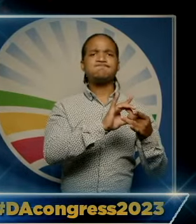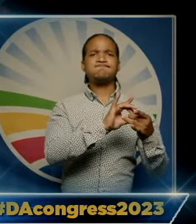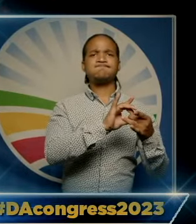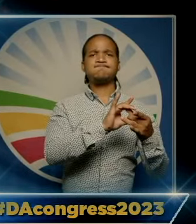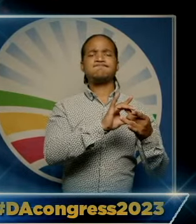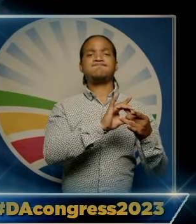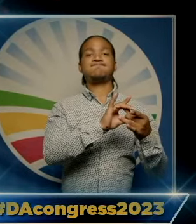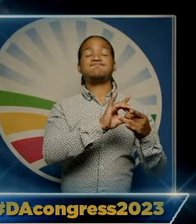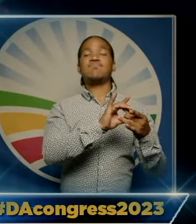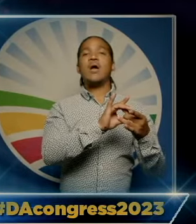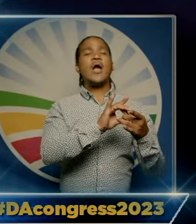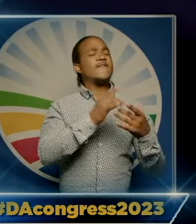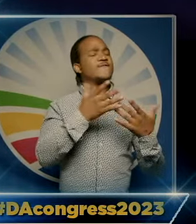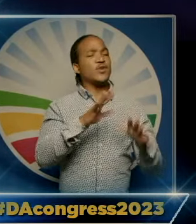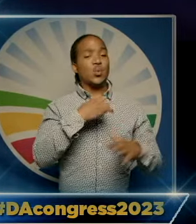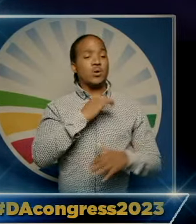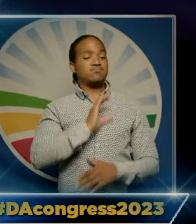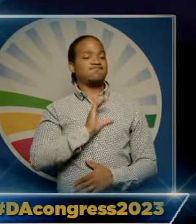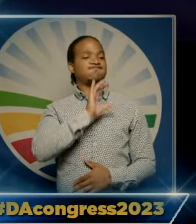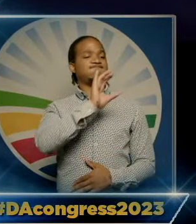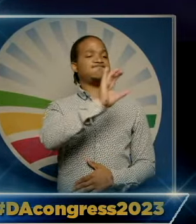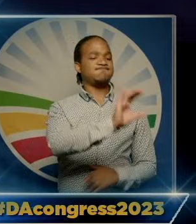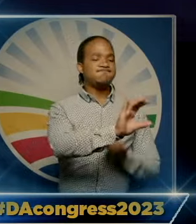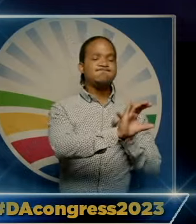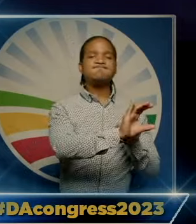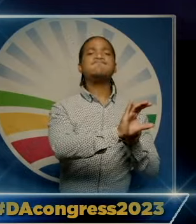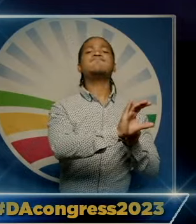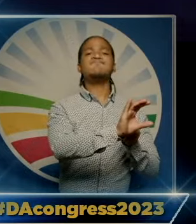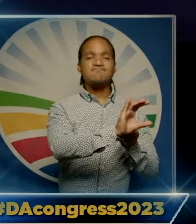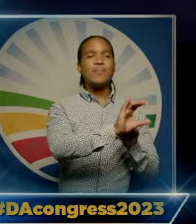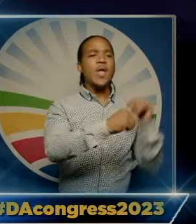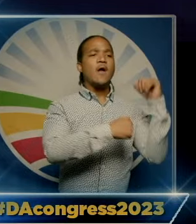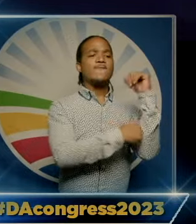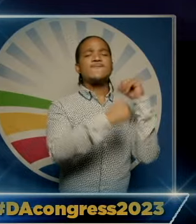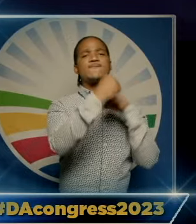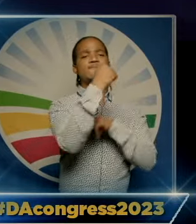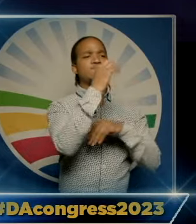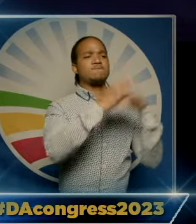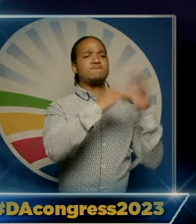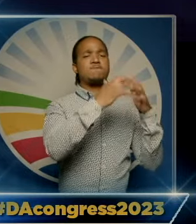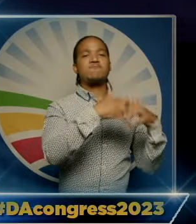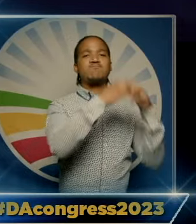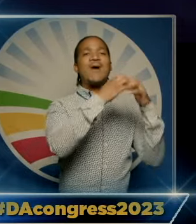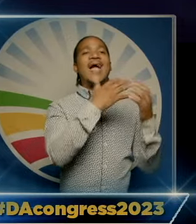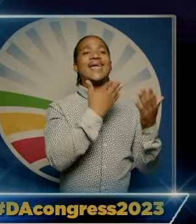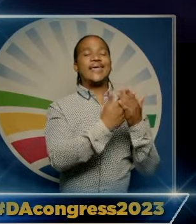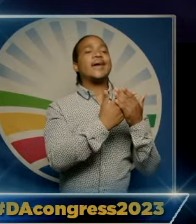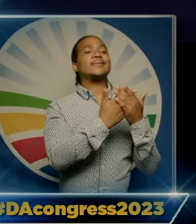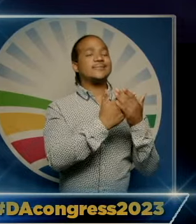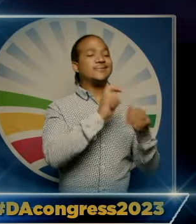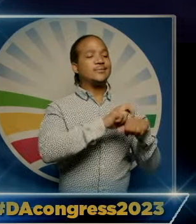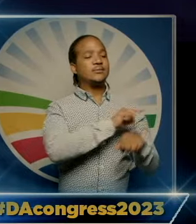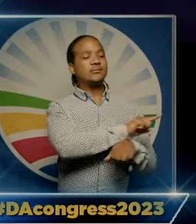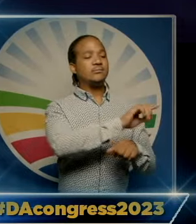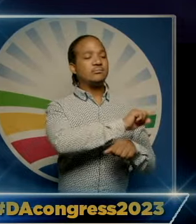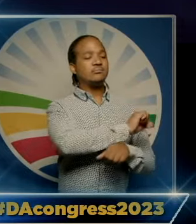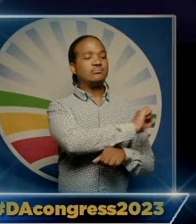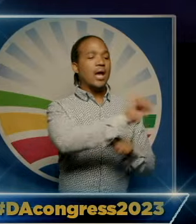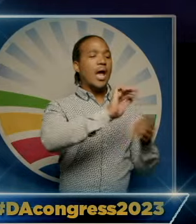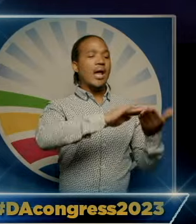We have invested a significant amount into the bulk infrastructure development to meet the needs of our community and the growth